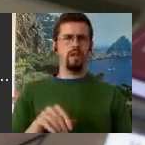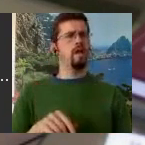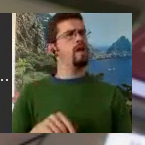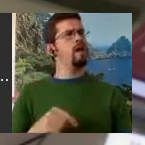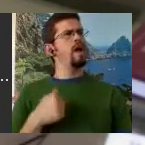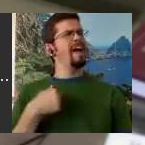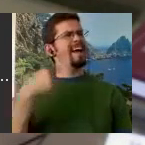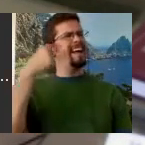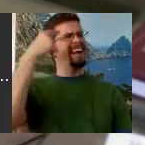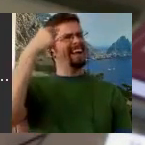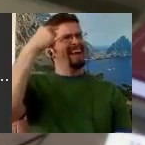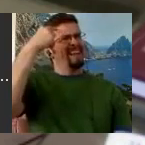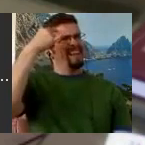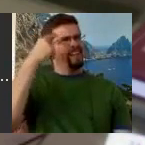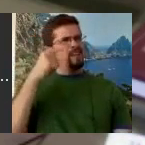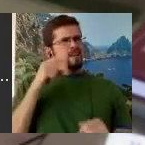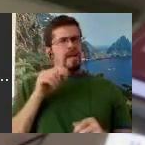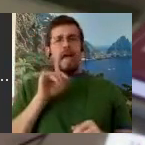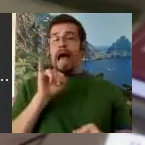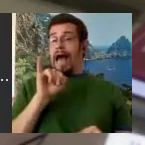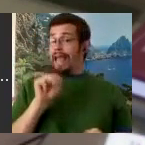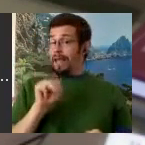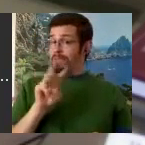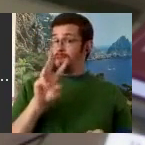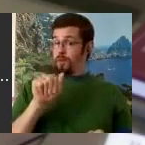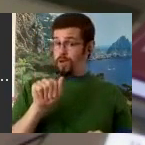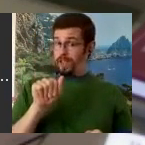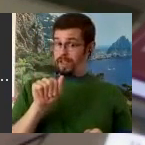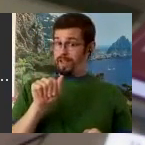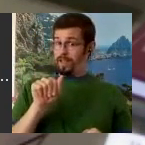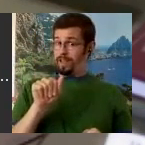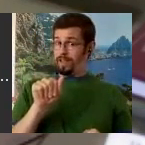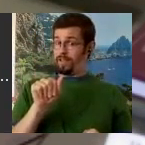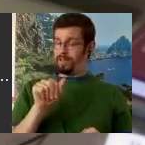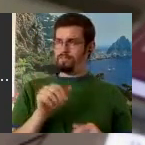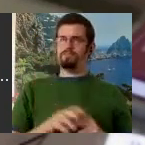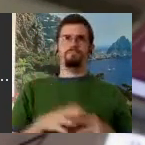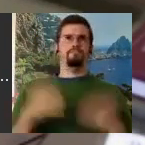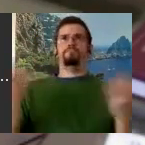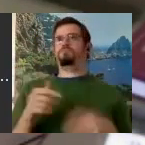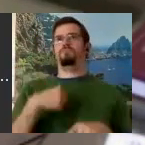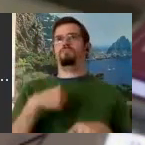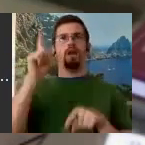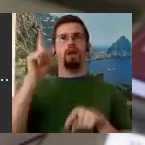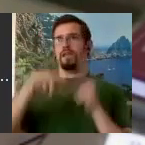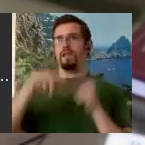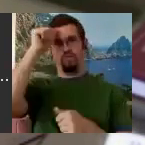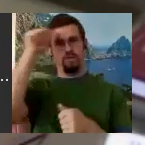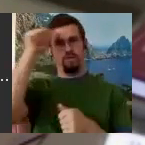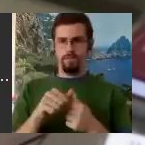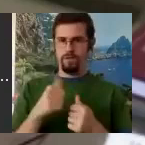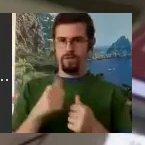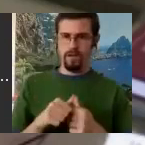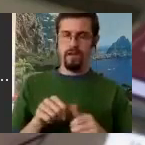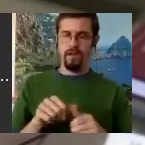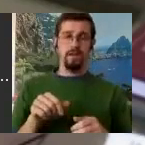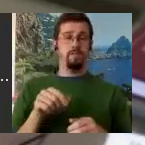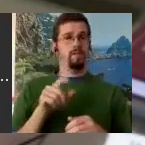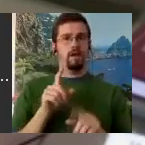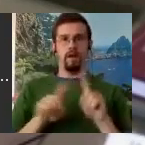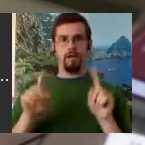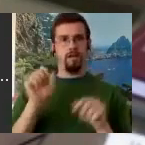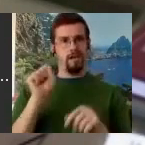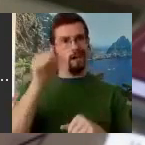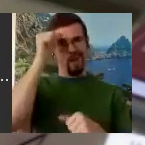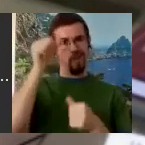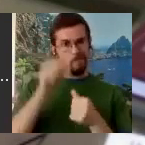times when we were modifying the IMWA before the... Oh, I can't remember the history, you can see. But it was painstaking. I'm going to